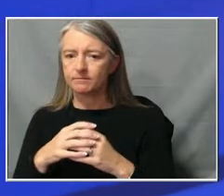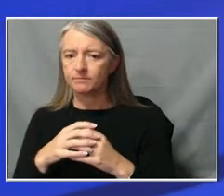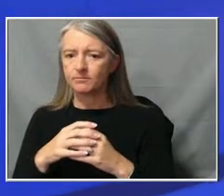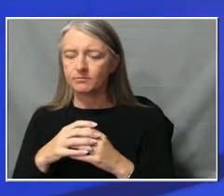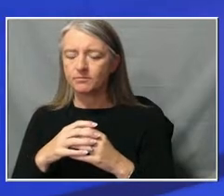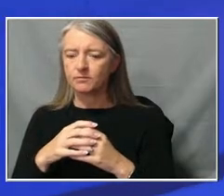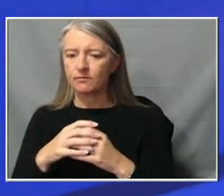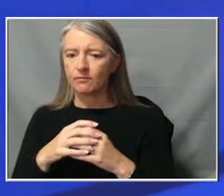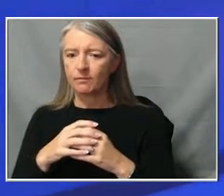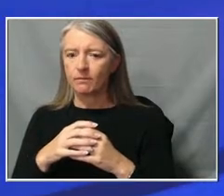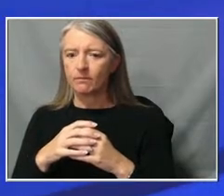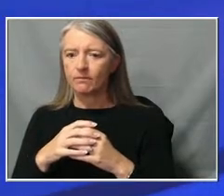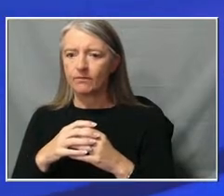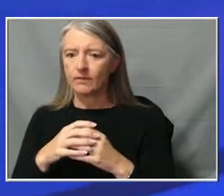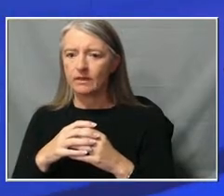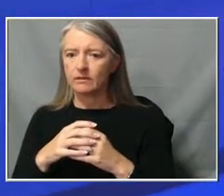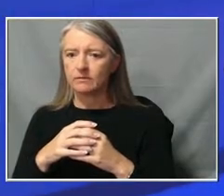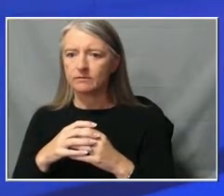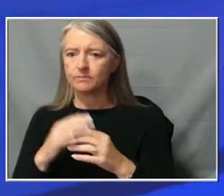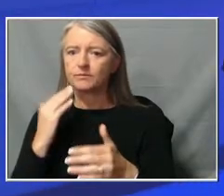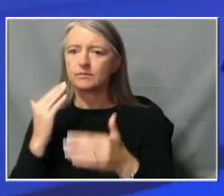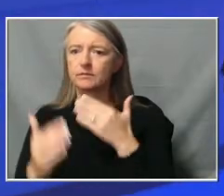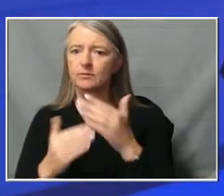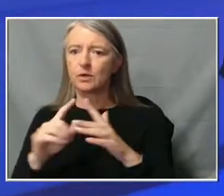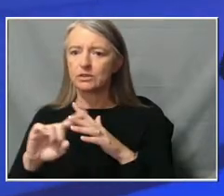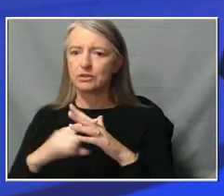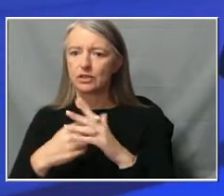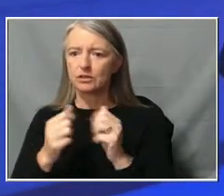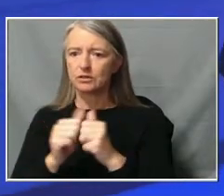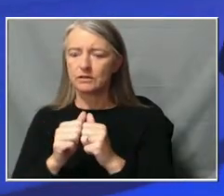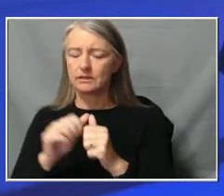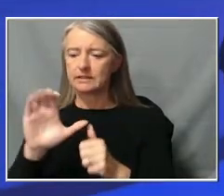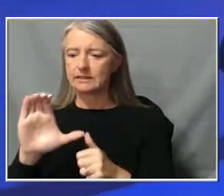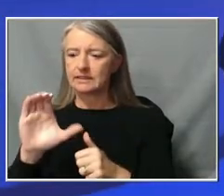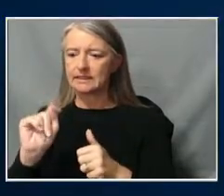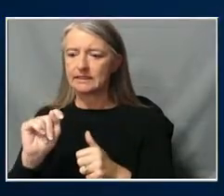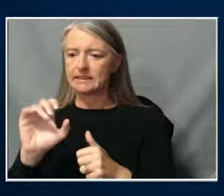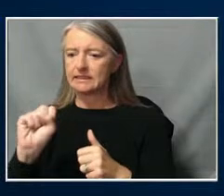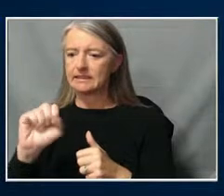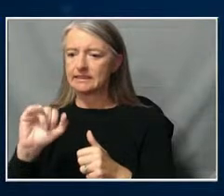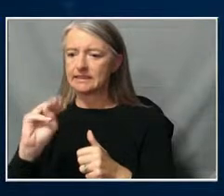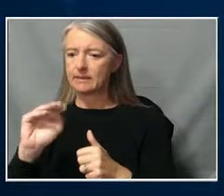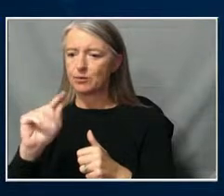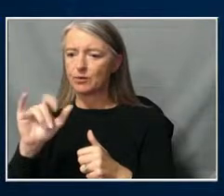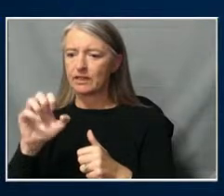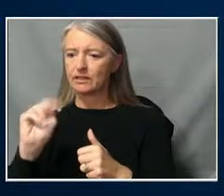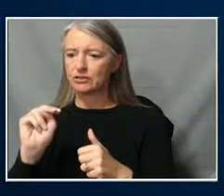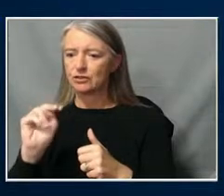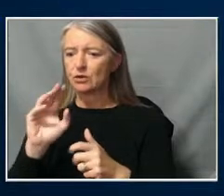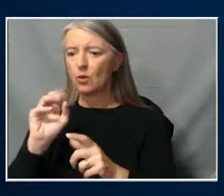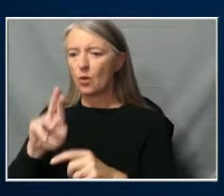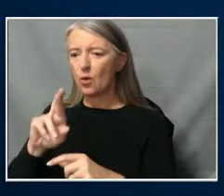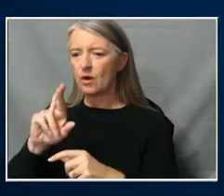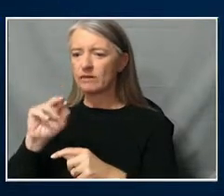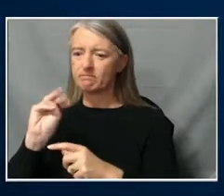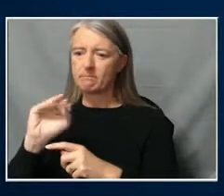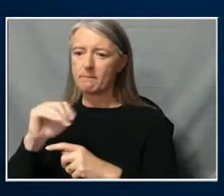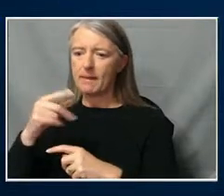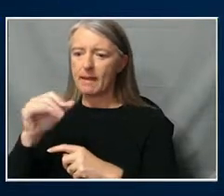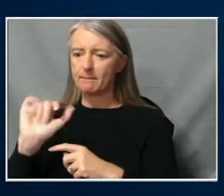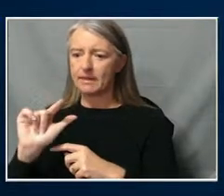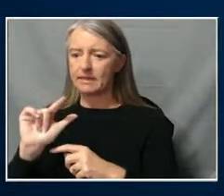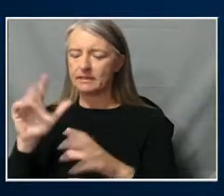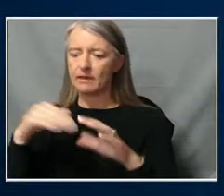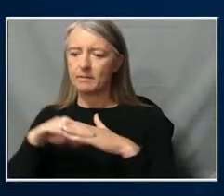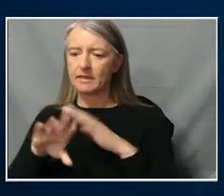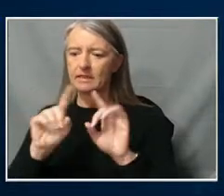Sure. So the process starts with something called CT simulation or mapping, and that's where patients come into the department, they